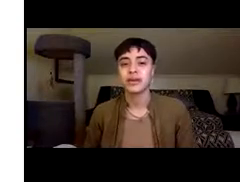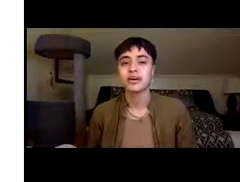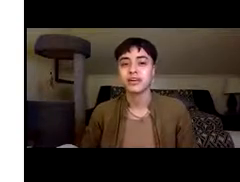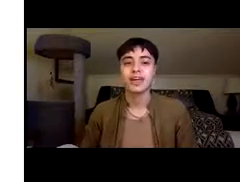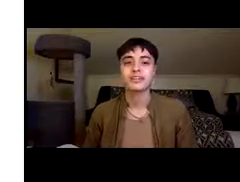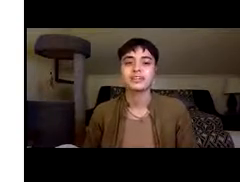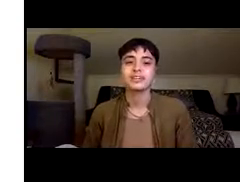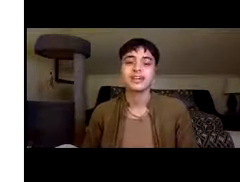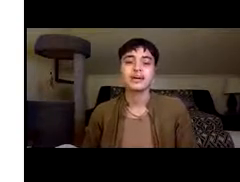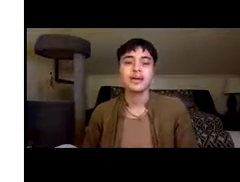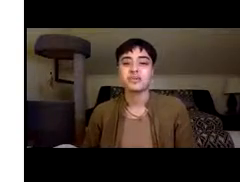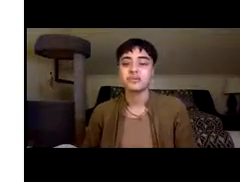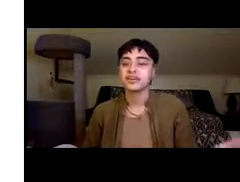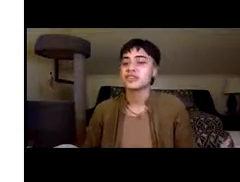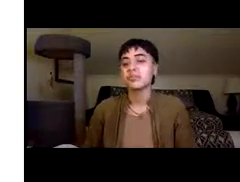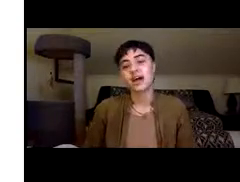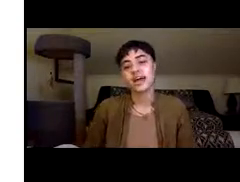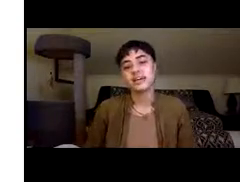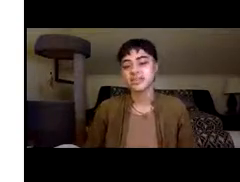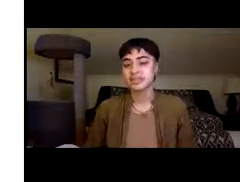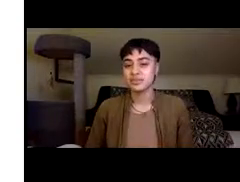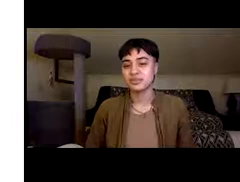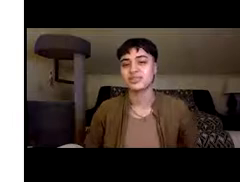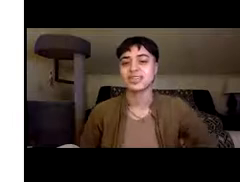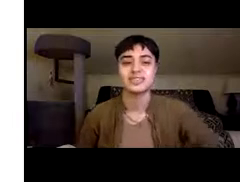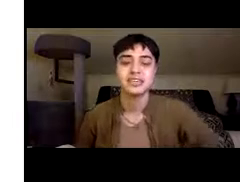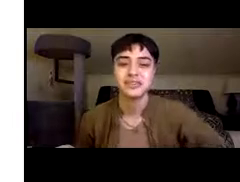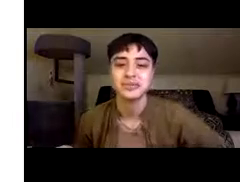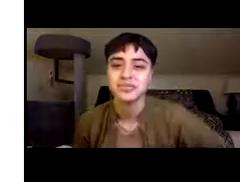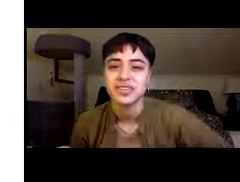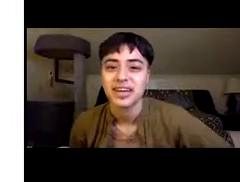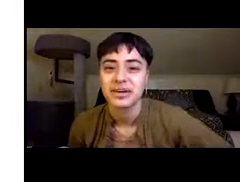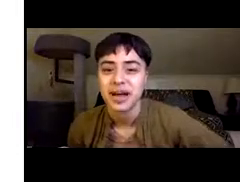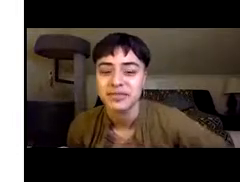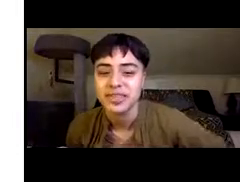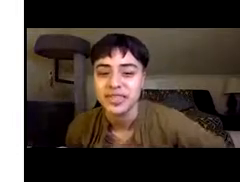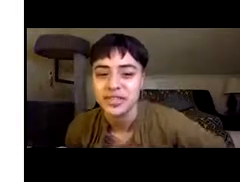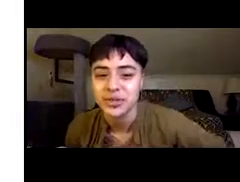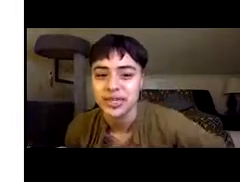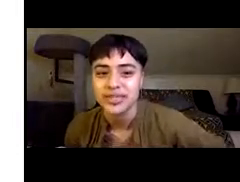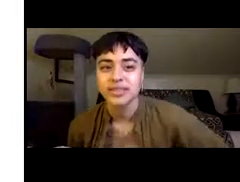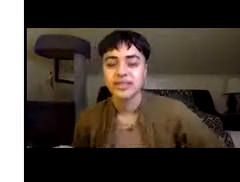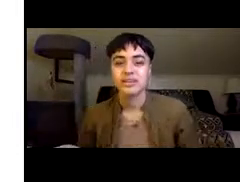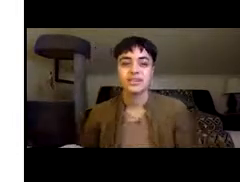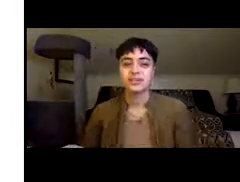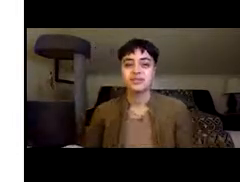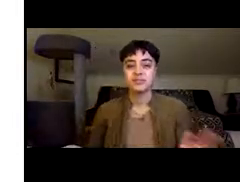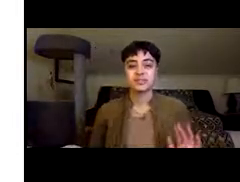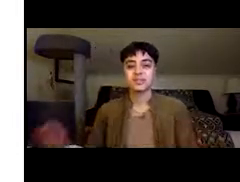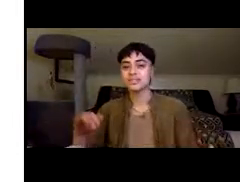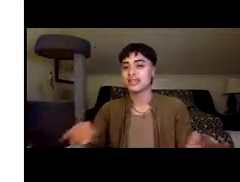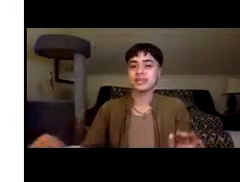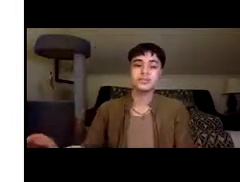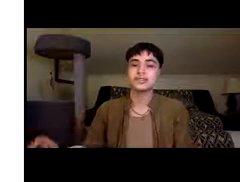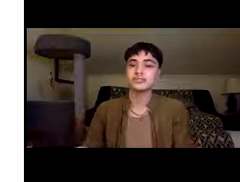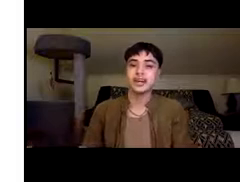my art and have people actually buy my spoons. And so I really enjoy the